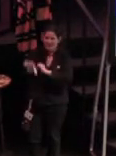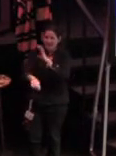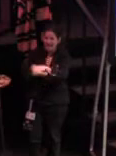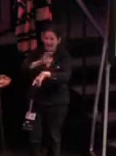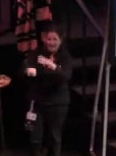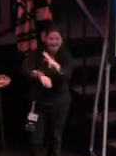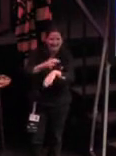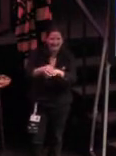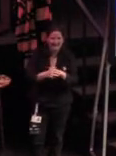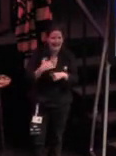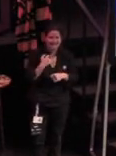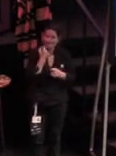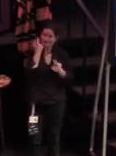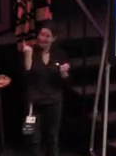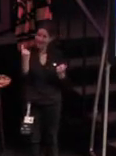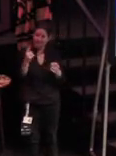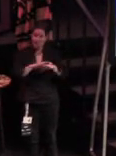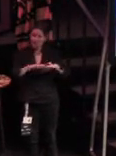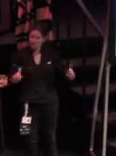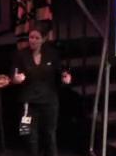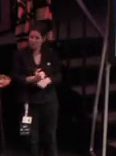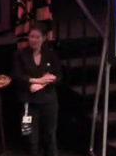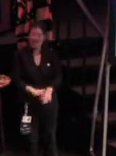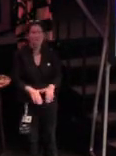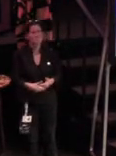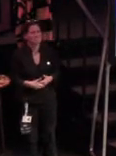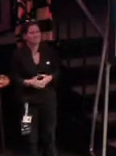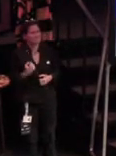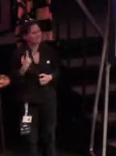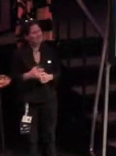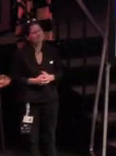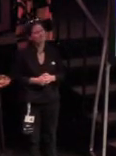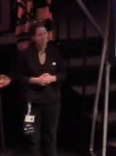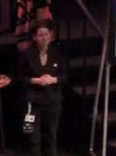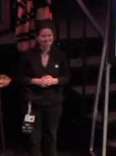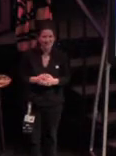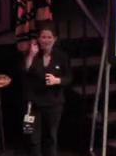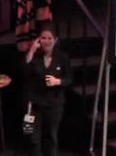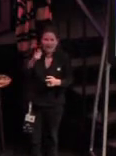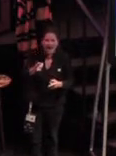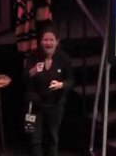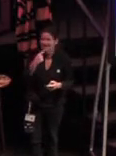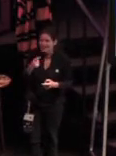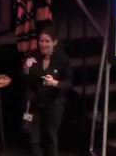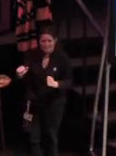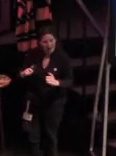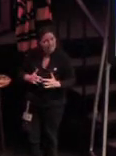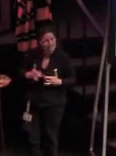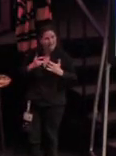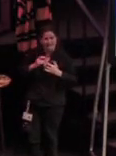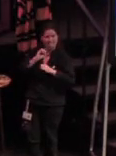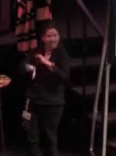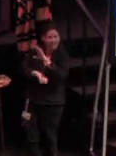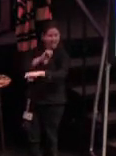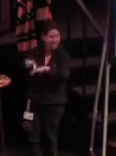I didn't realize that wasn't what you were meant to do. But, you know, I was like, well, you know, this is great. I mean, here's my opinion.